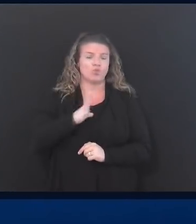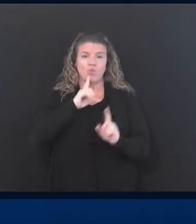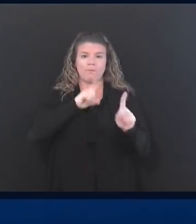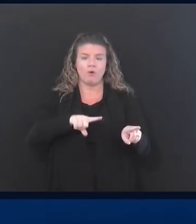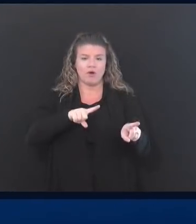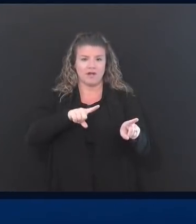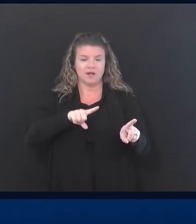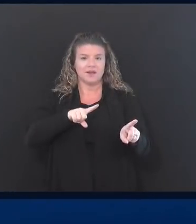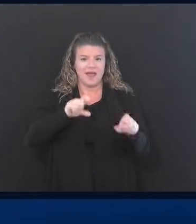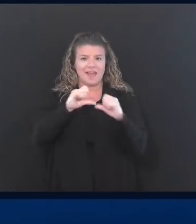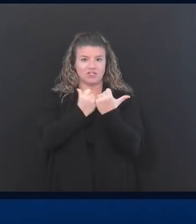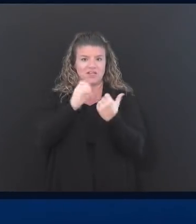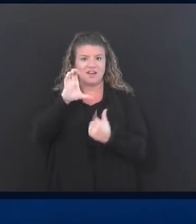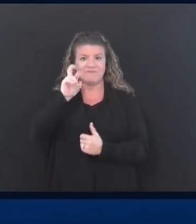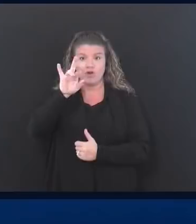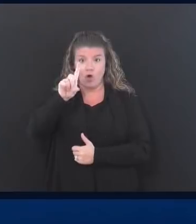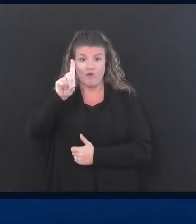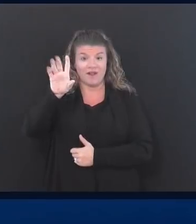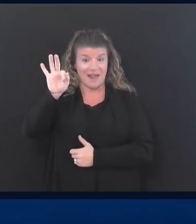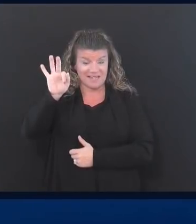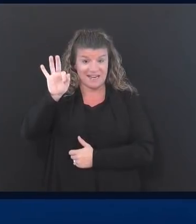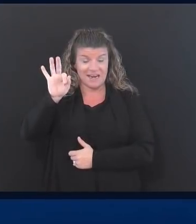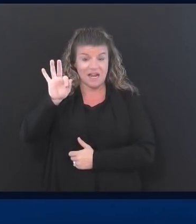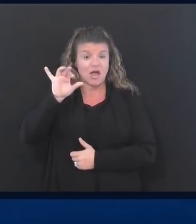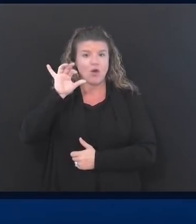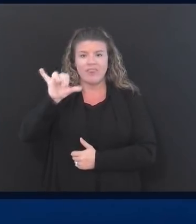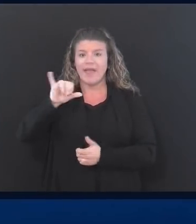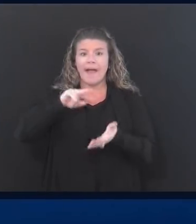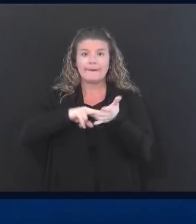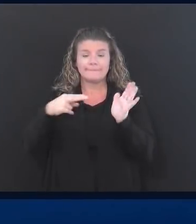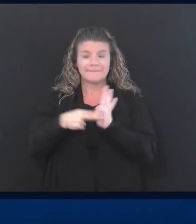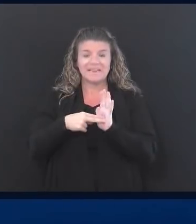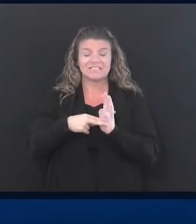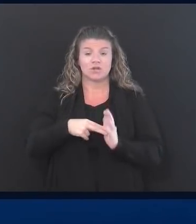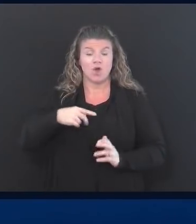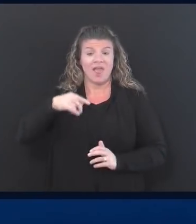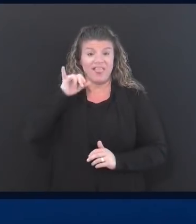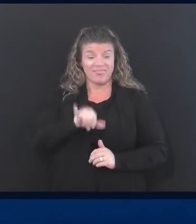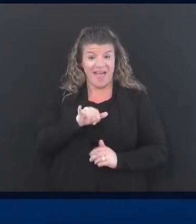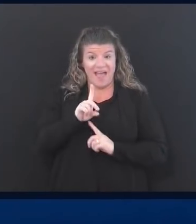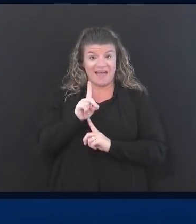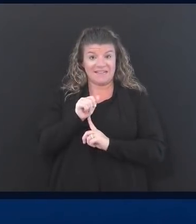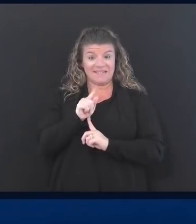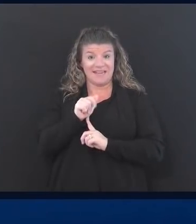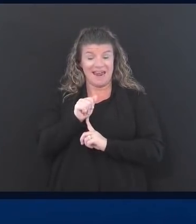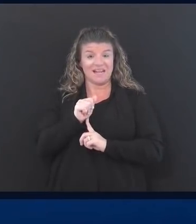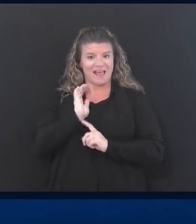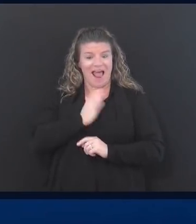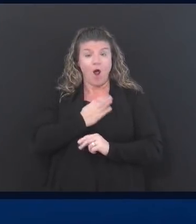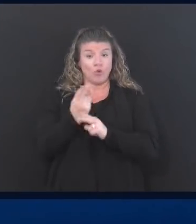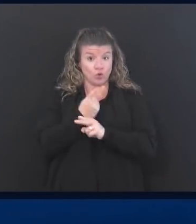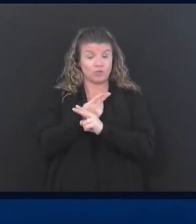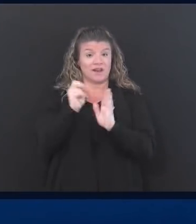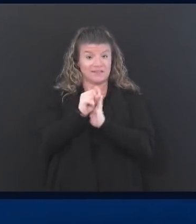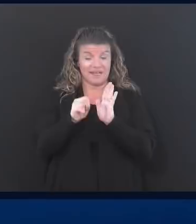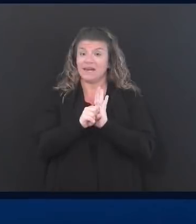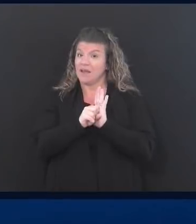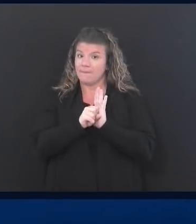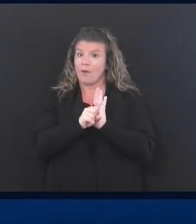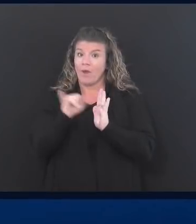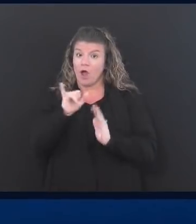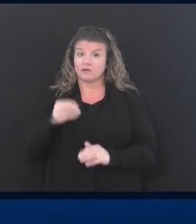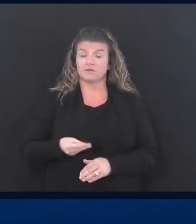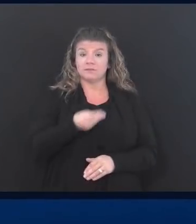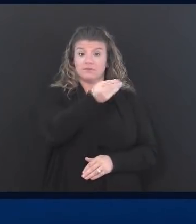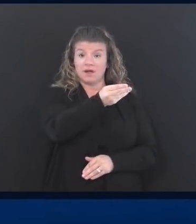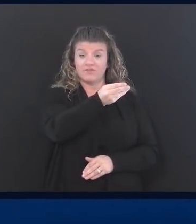for COVID-19, which in turn, we provide that data not only for our own use in the state, but also for the U.S.